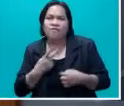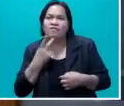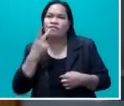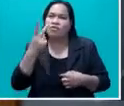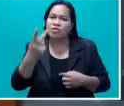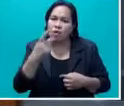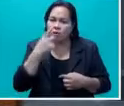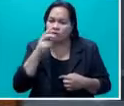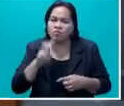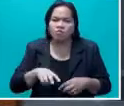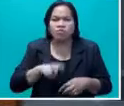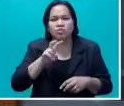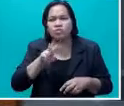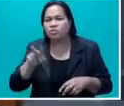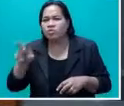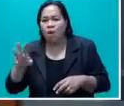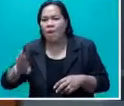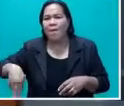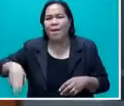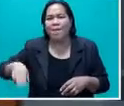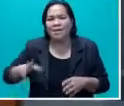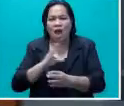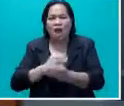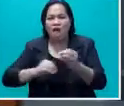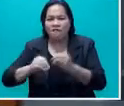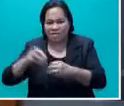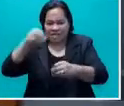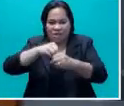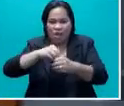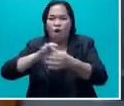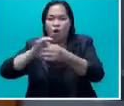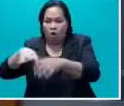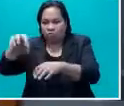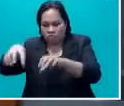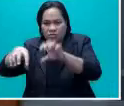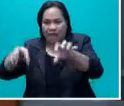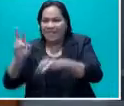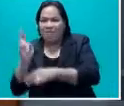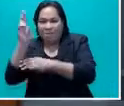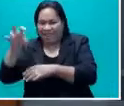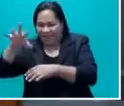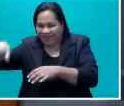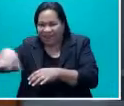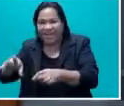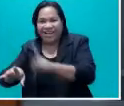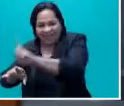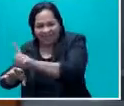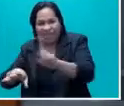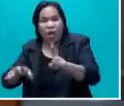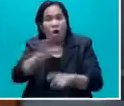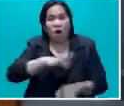a tour on each member's office in their constituency. So all members were provided